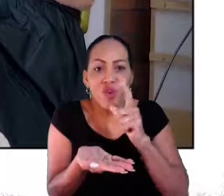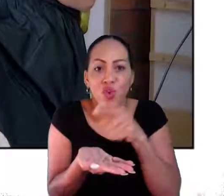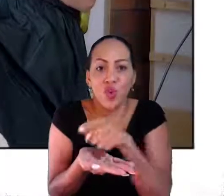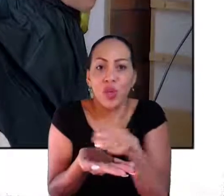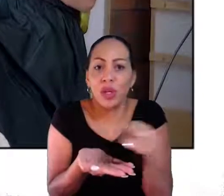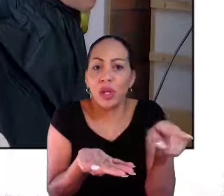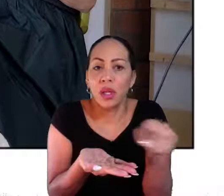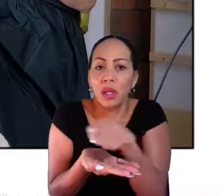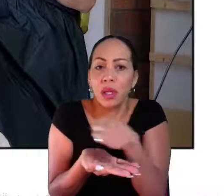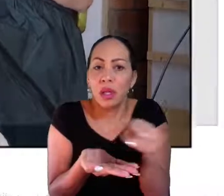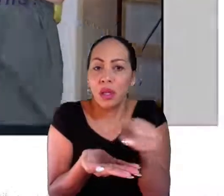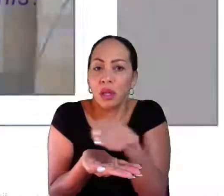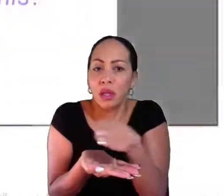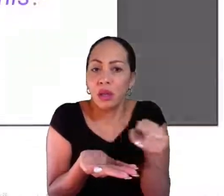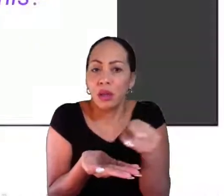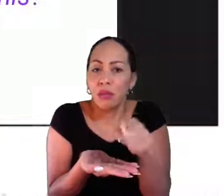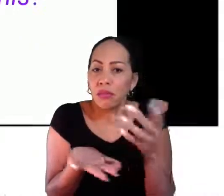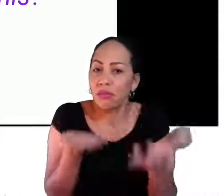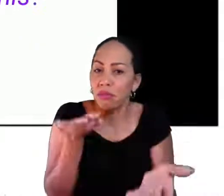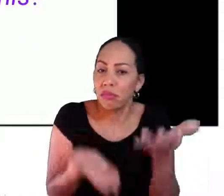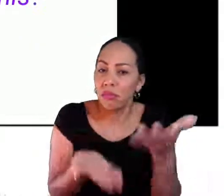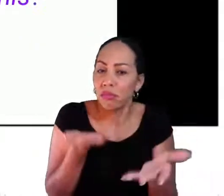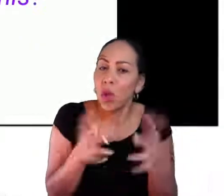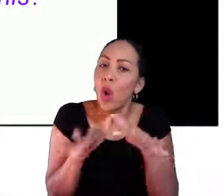it? And why were audiences important?